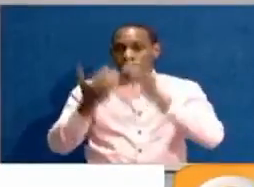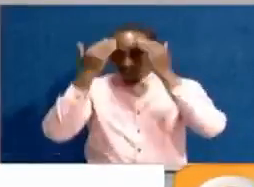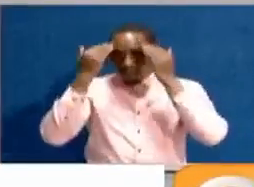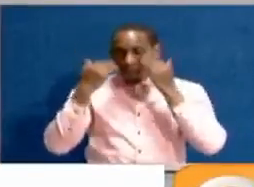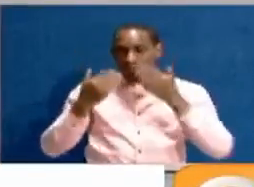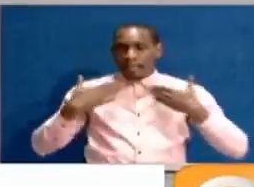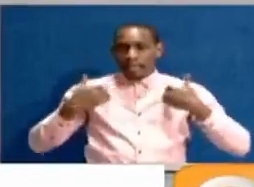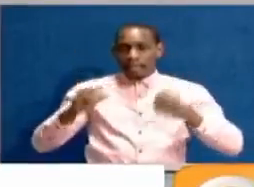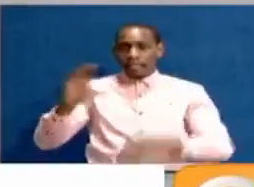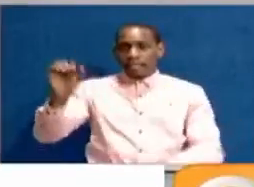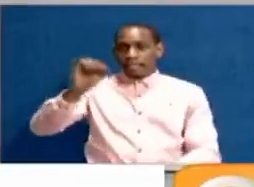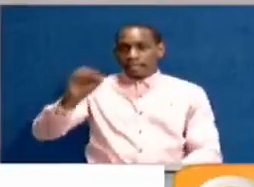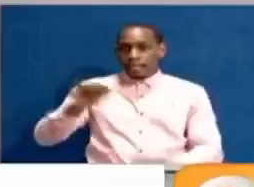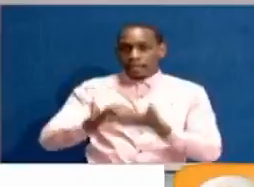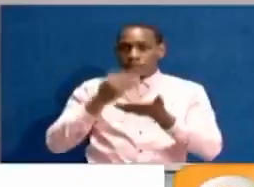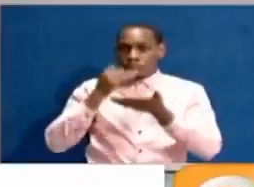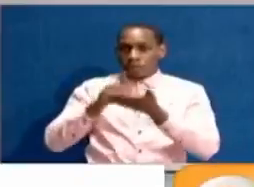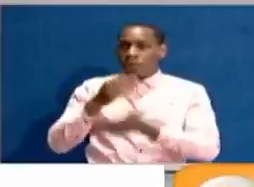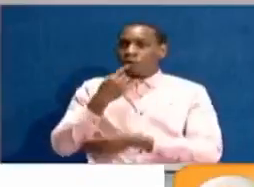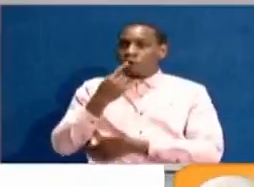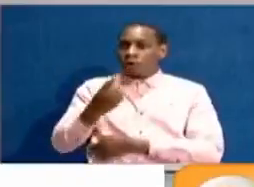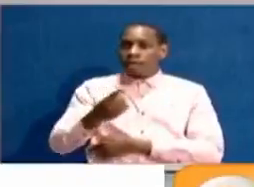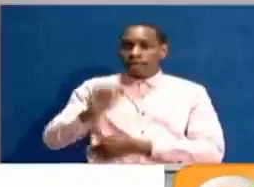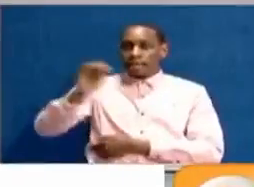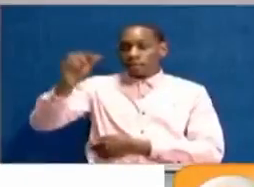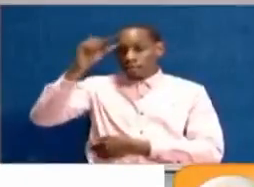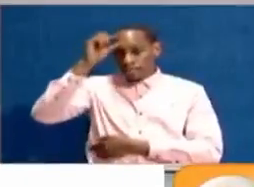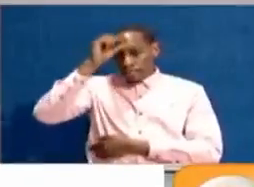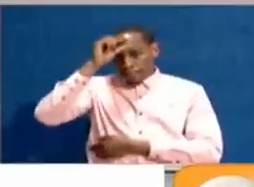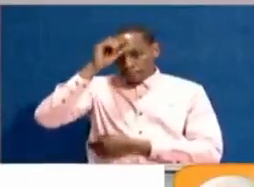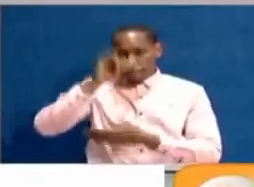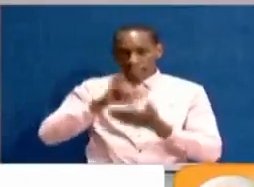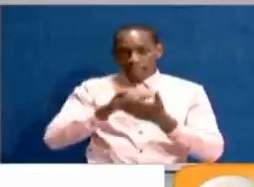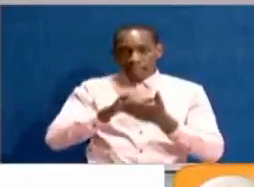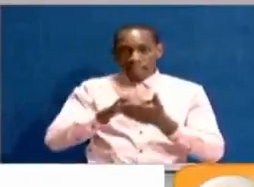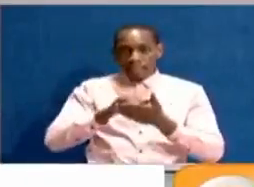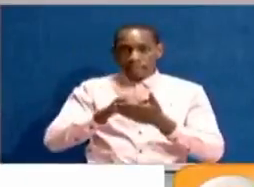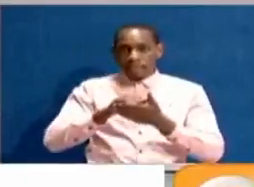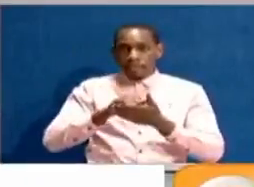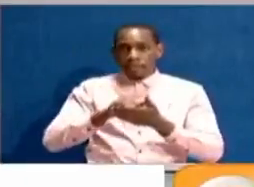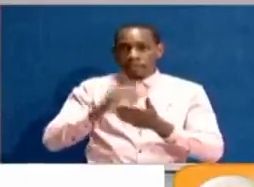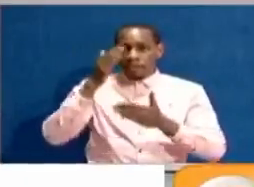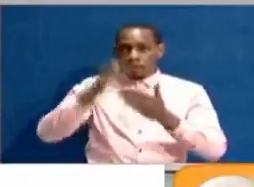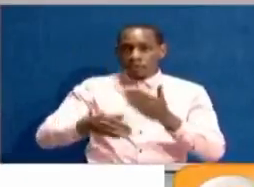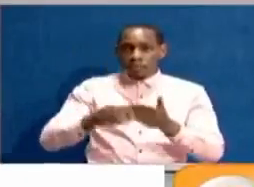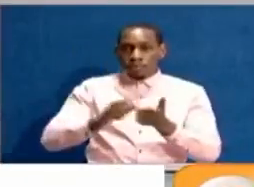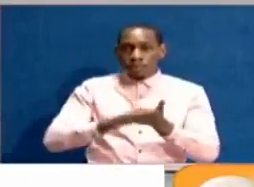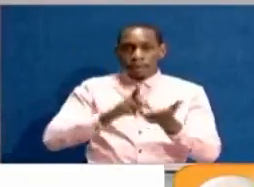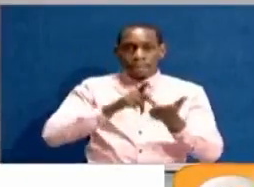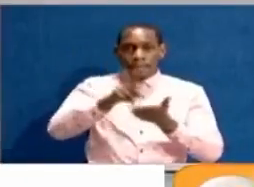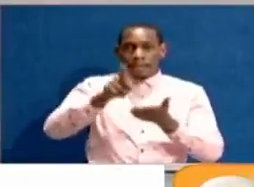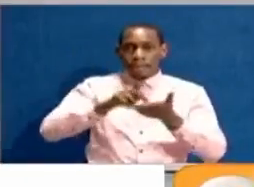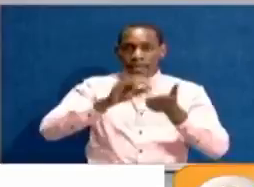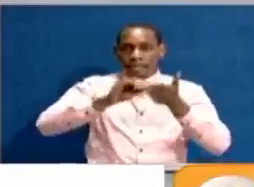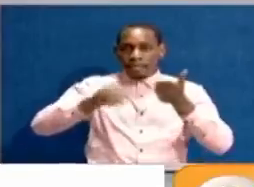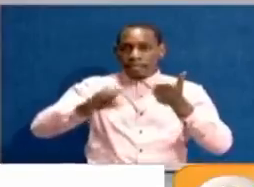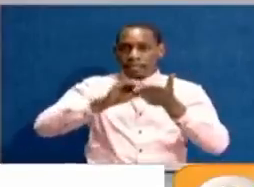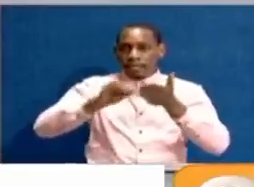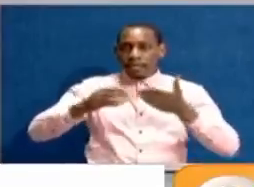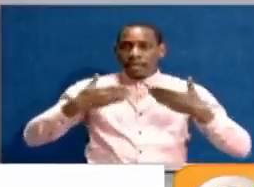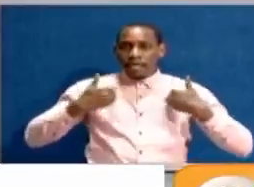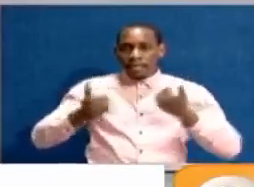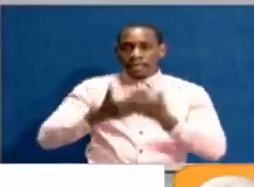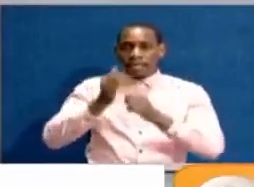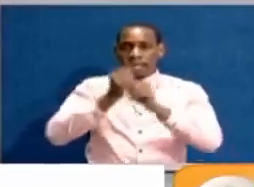Kagwe over a circular directing county governments to seize remittance of deductions for health